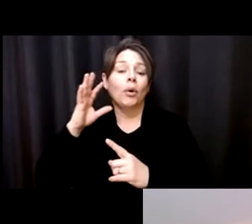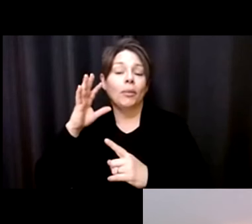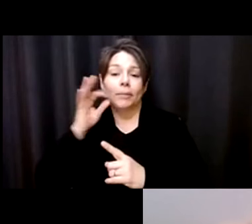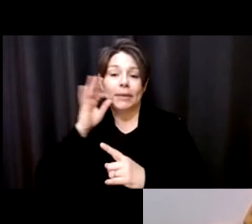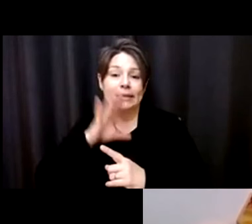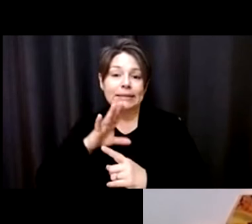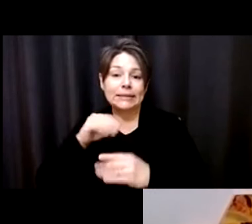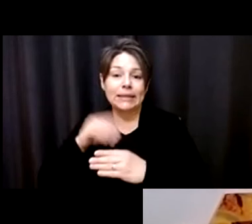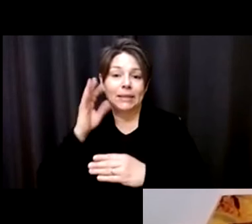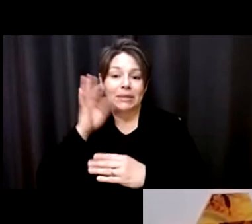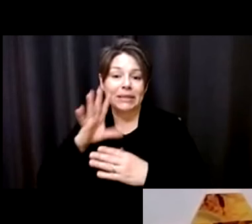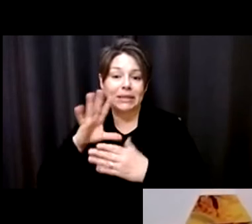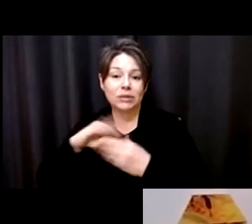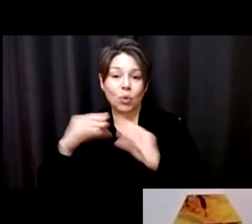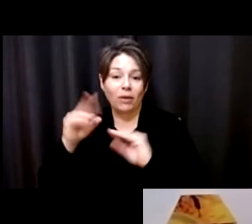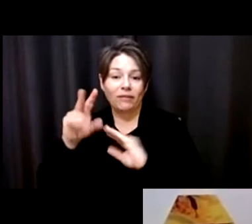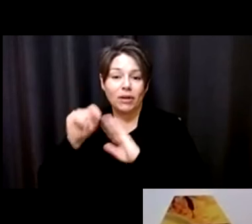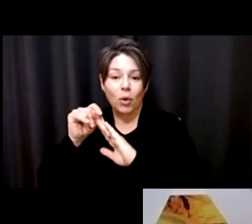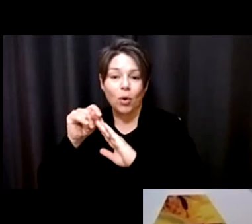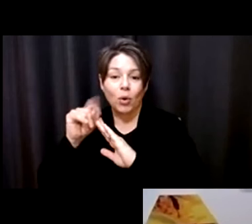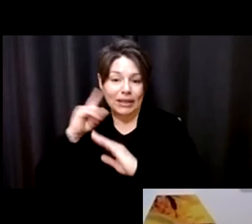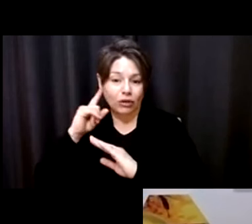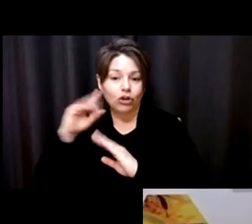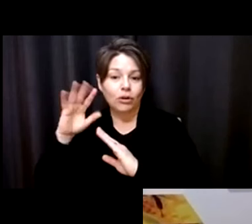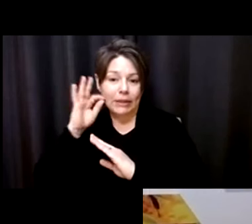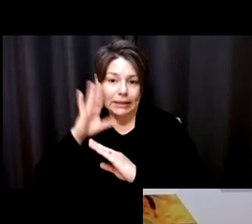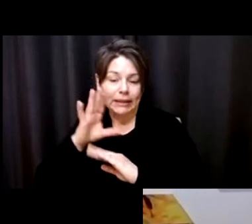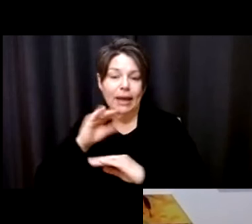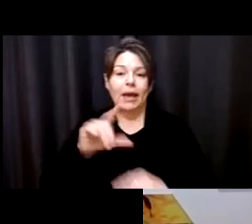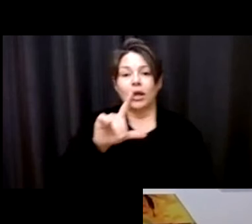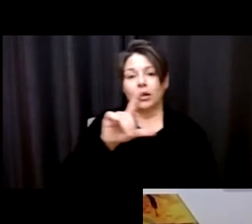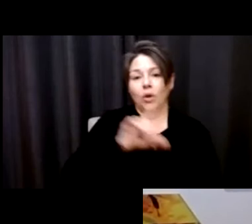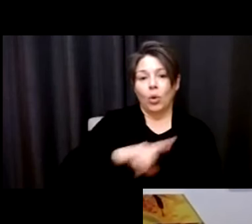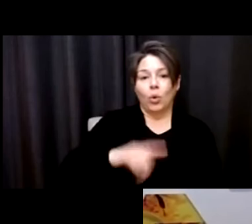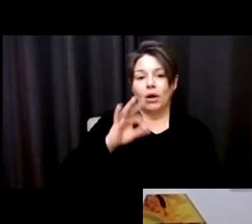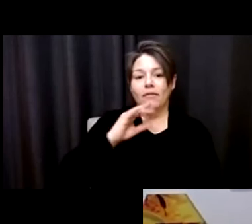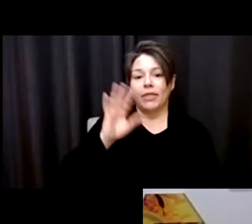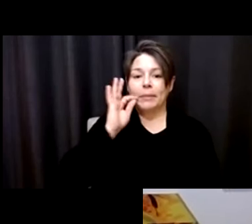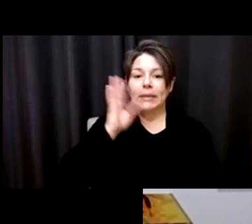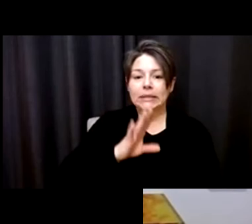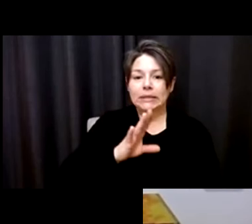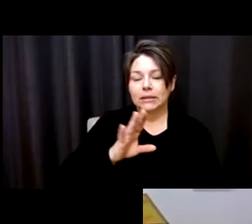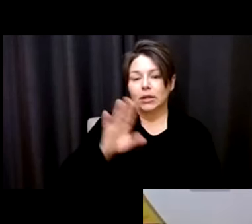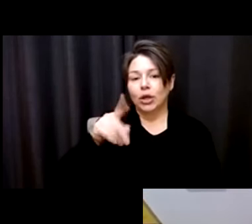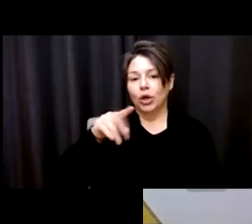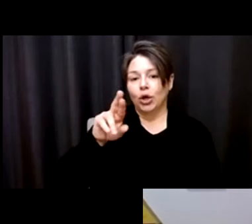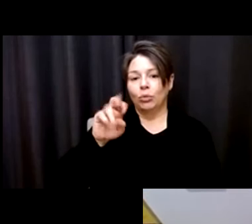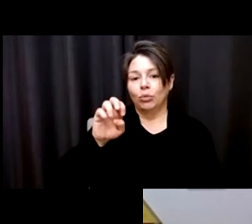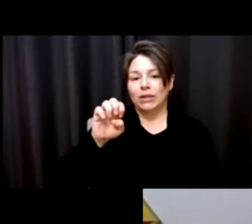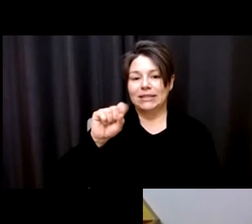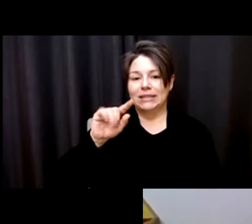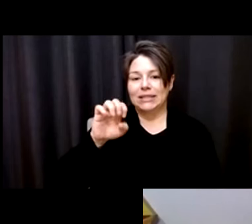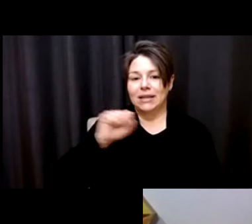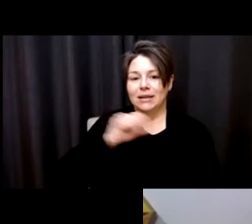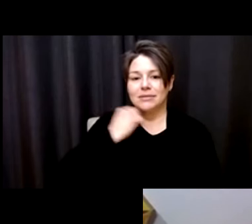the Bee Stories video, and also in the Lore of the Bee Priestesses. So I have used it as sound,